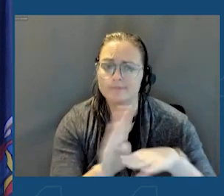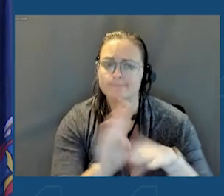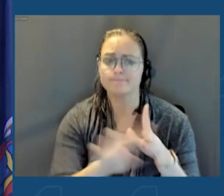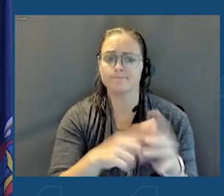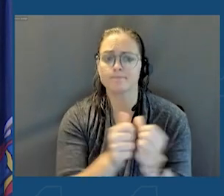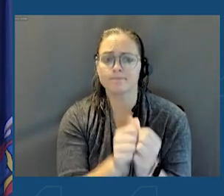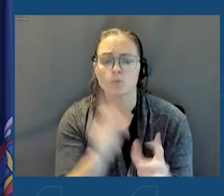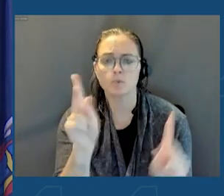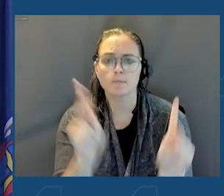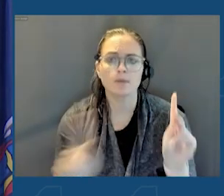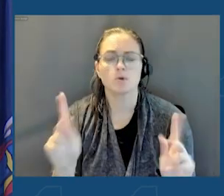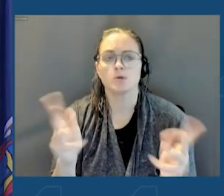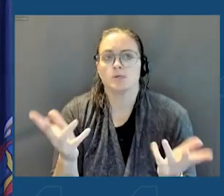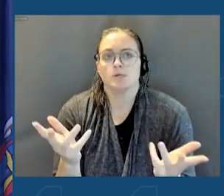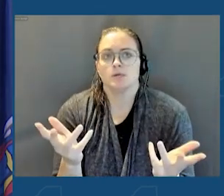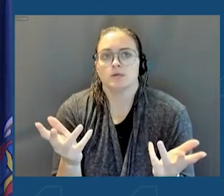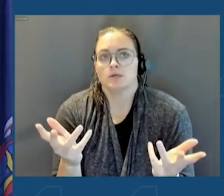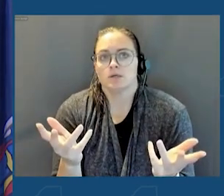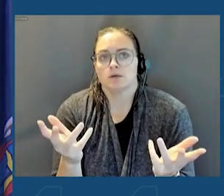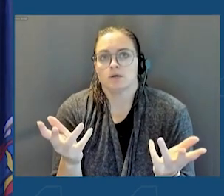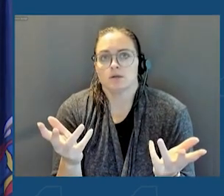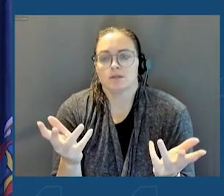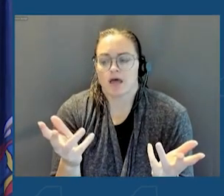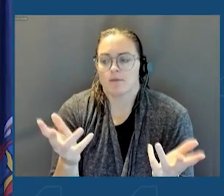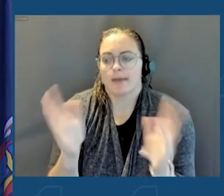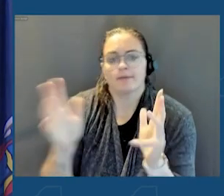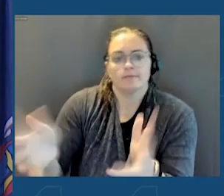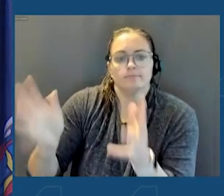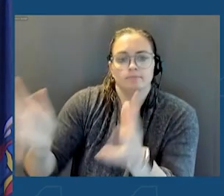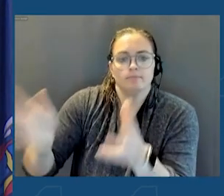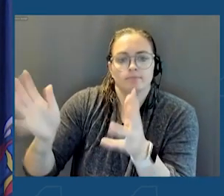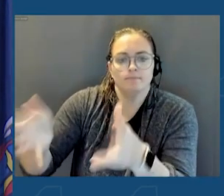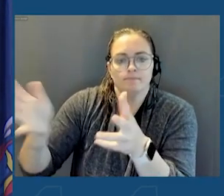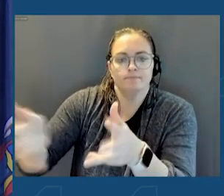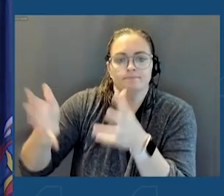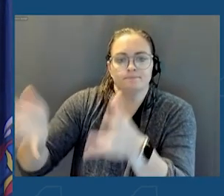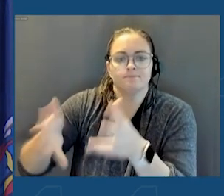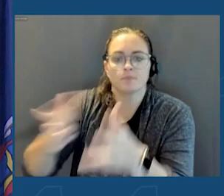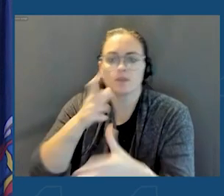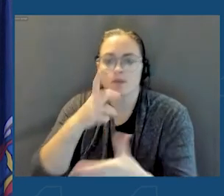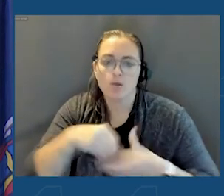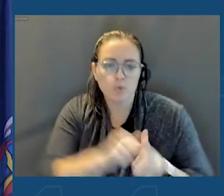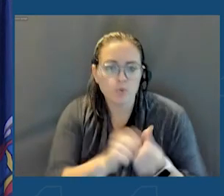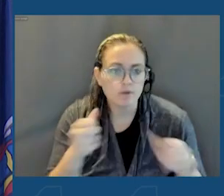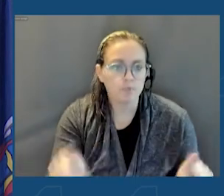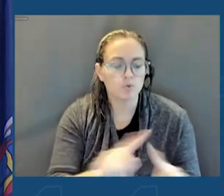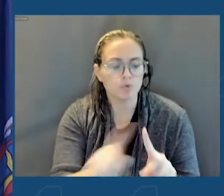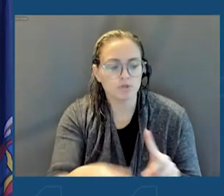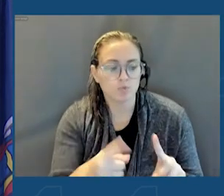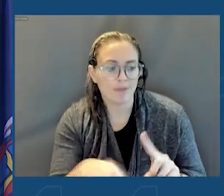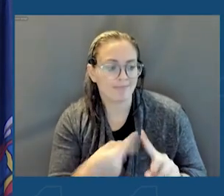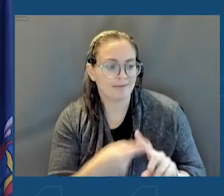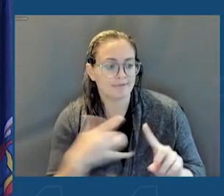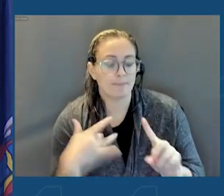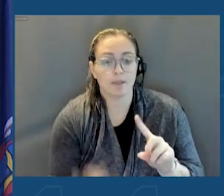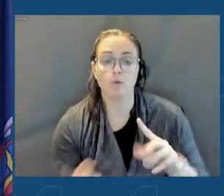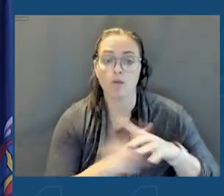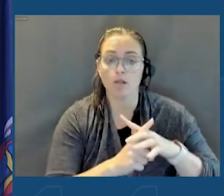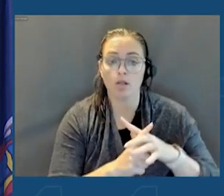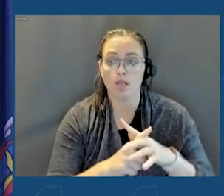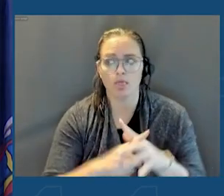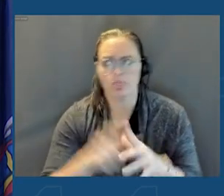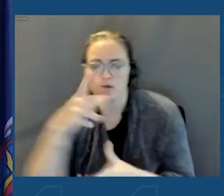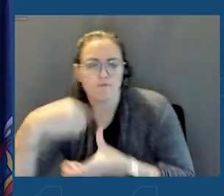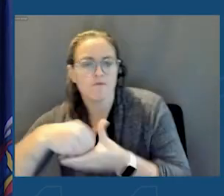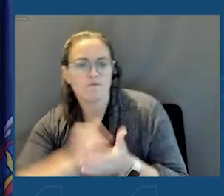folks who otherwise have been left out and left behind of opportunities like these when they normally come along. So at this